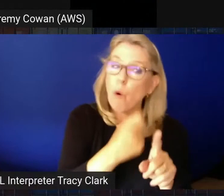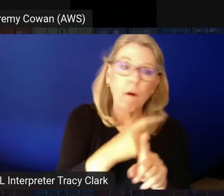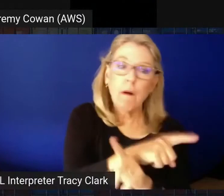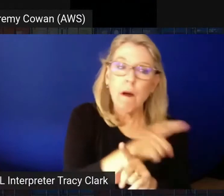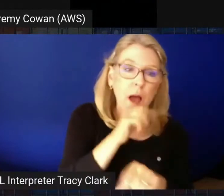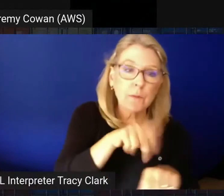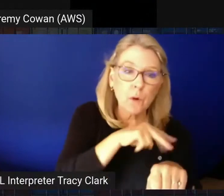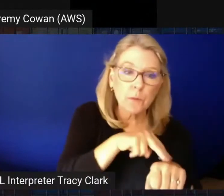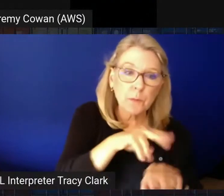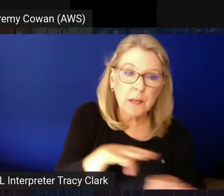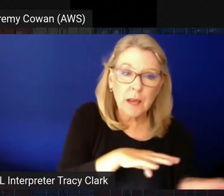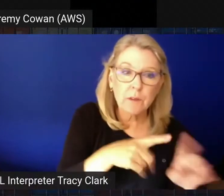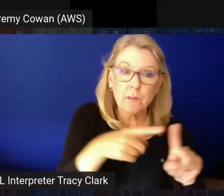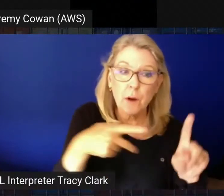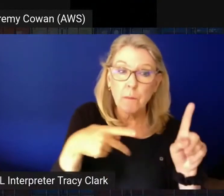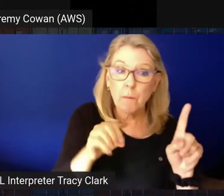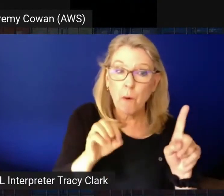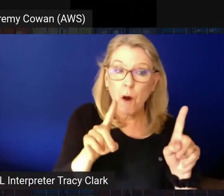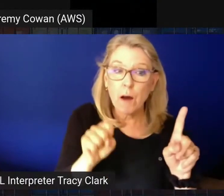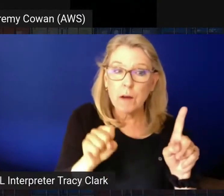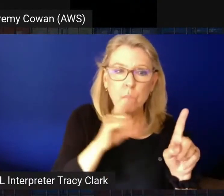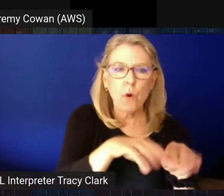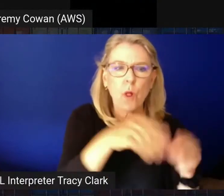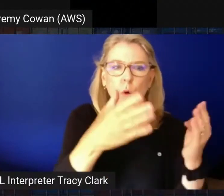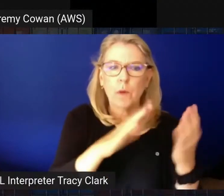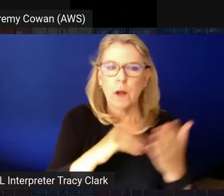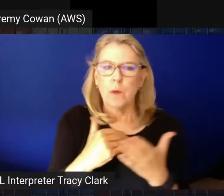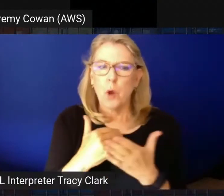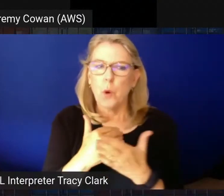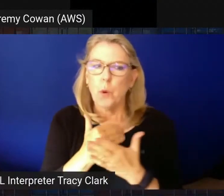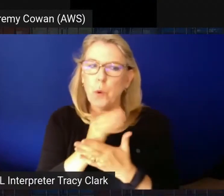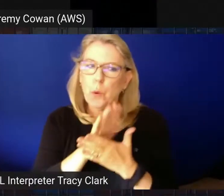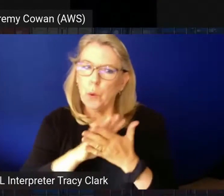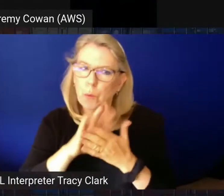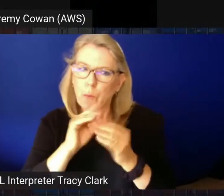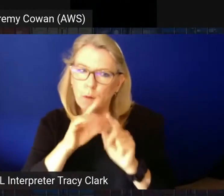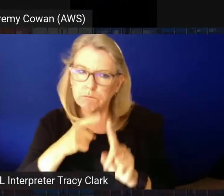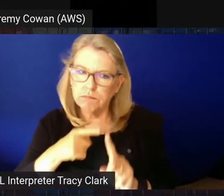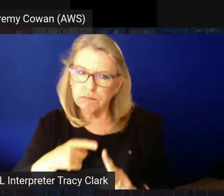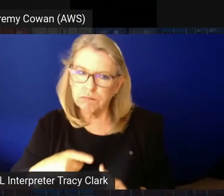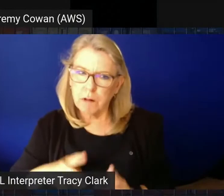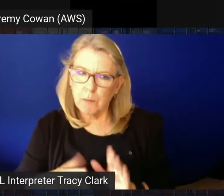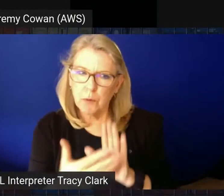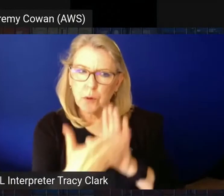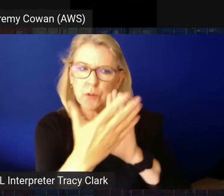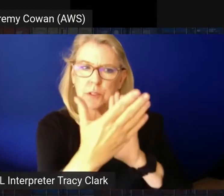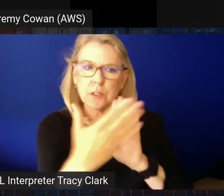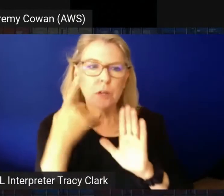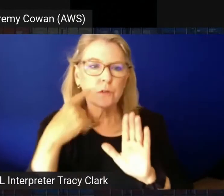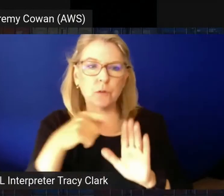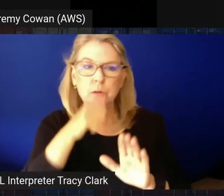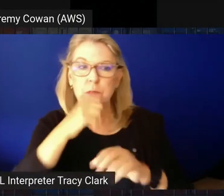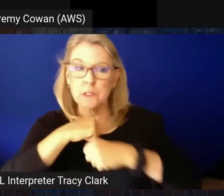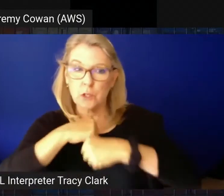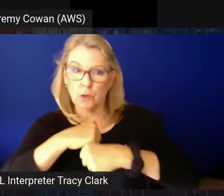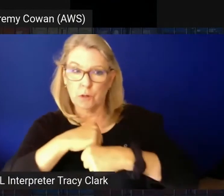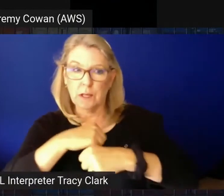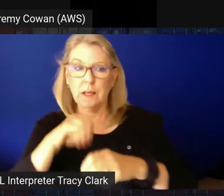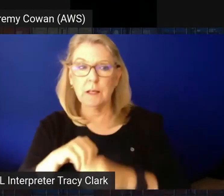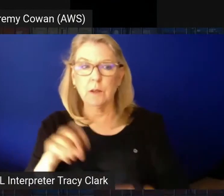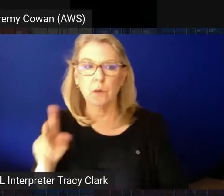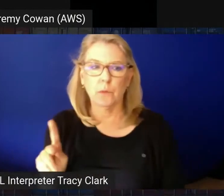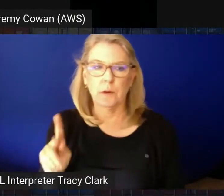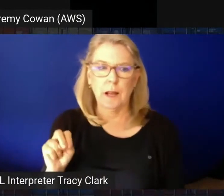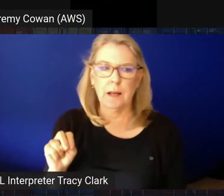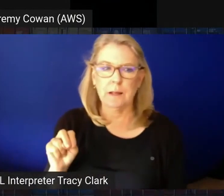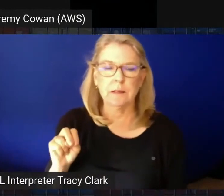really open up a lot of nuanced approaches to security in Kubernetes. I think over the next several years,